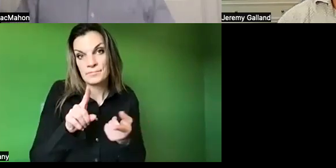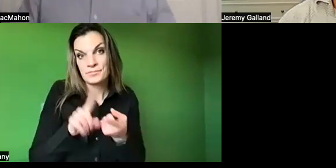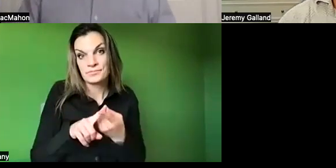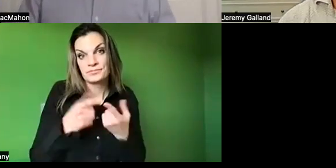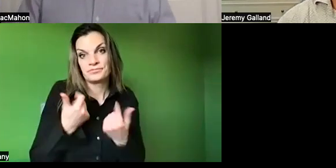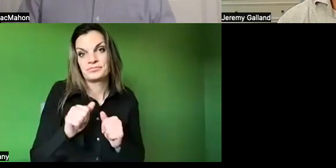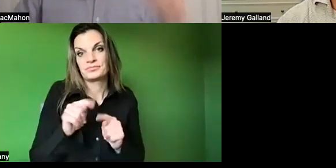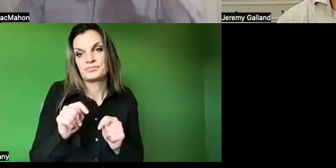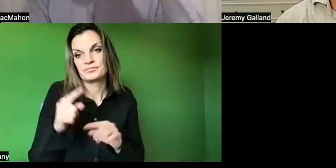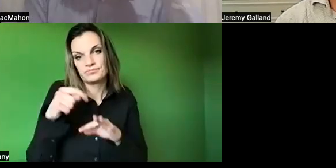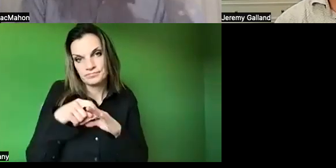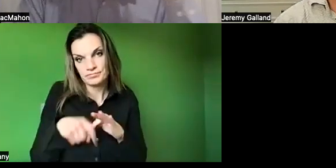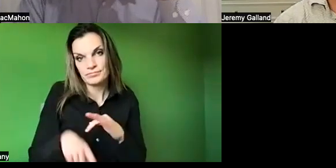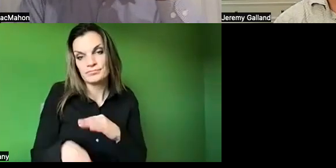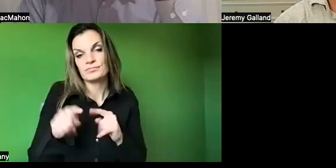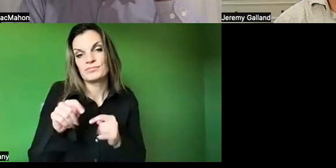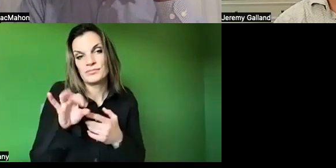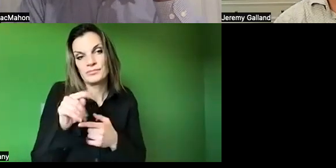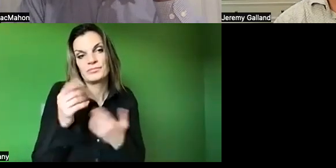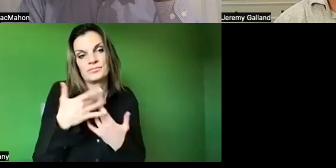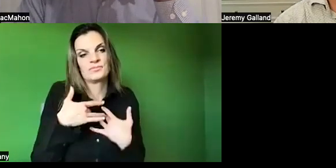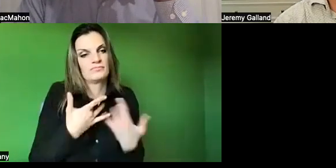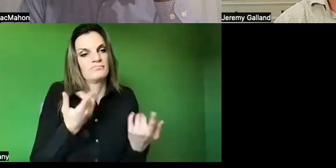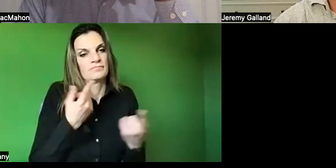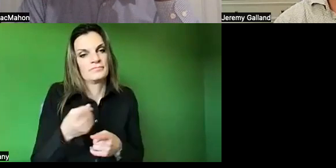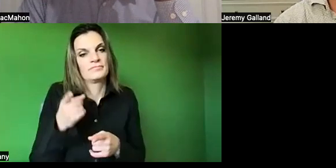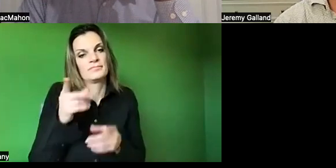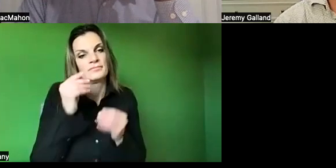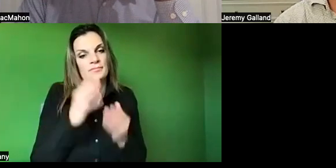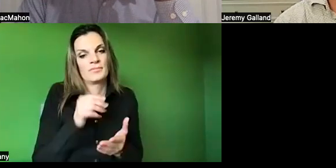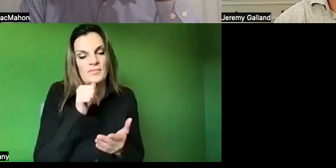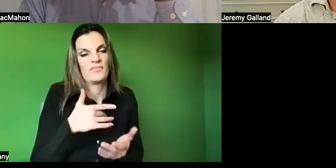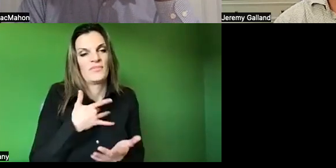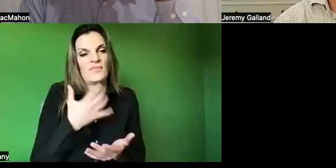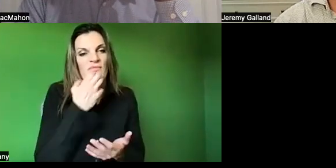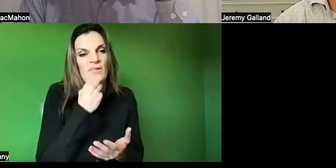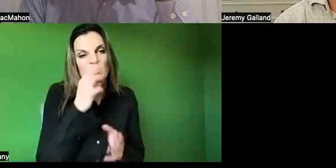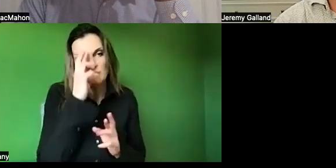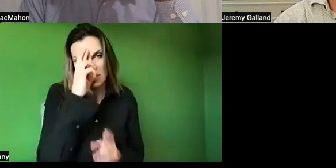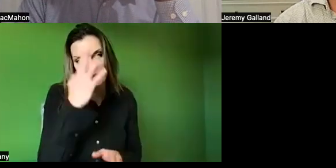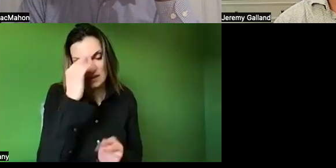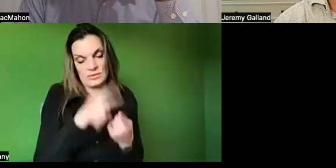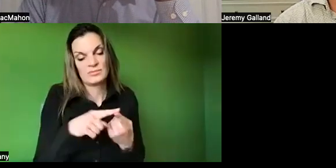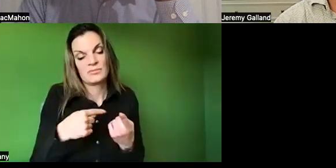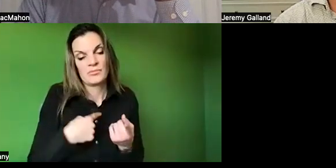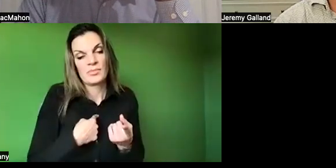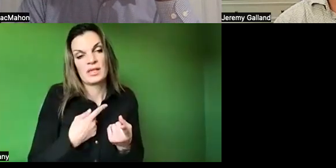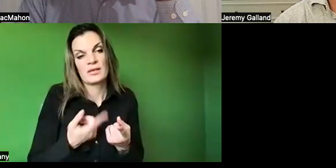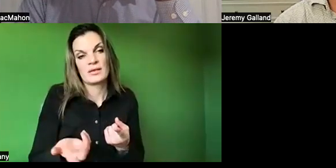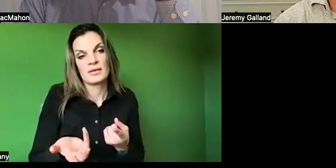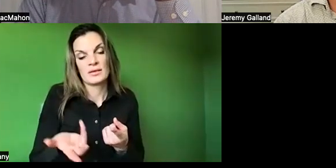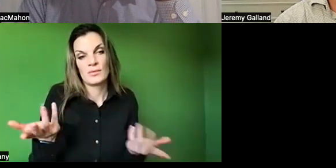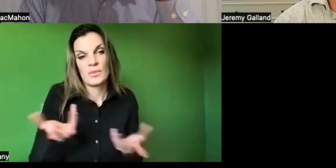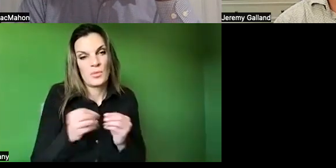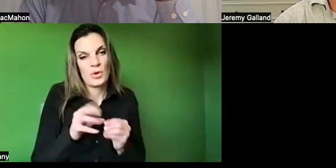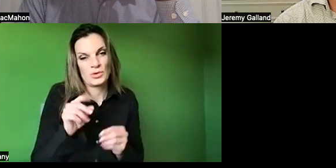try to dig deeper, to find out what's going on. The teachers don't feel valued and respected, because to me, what more